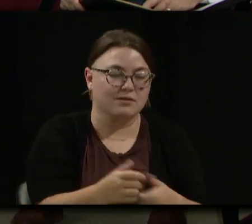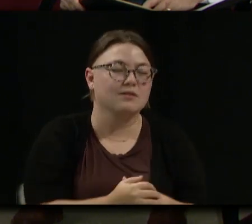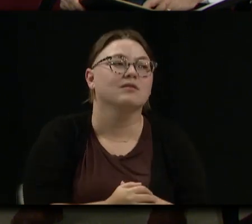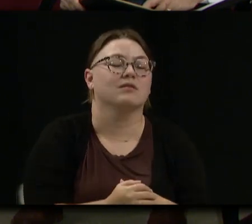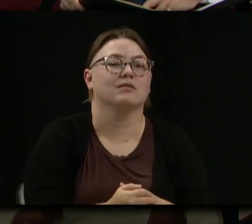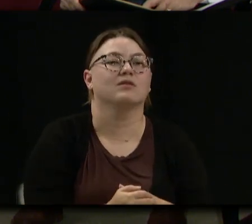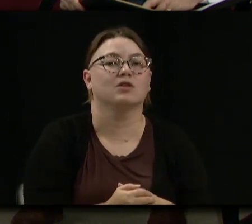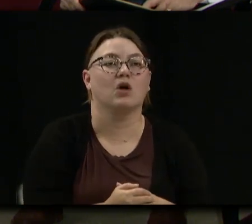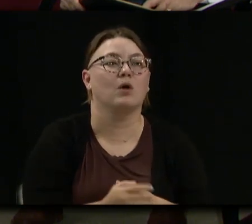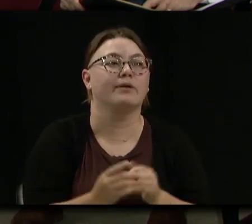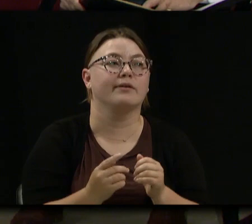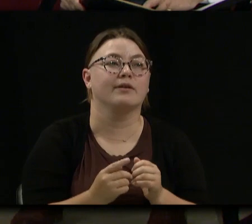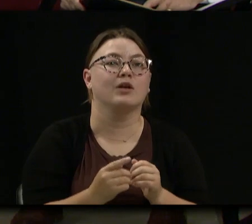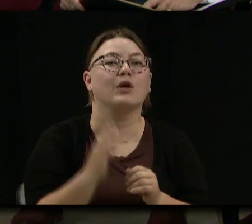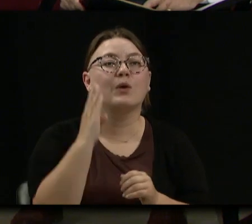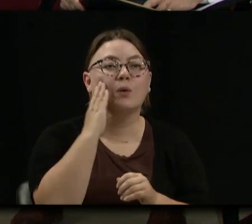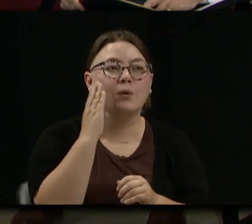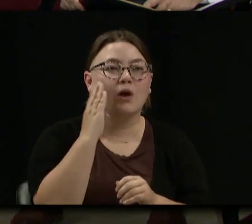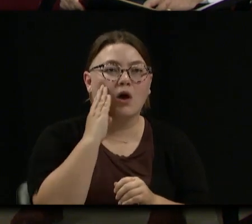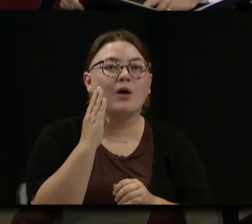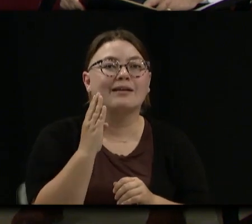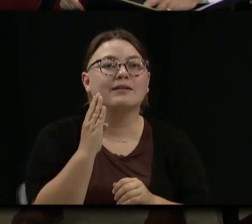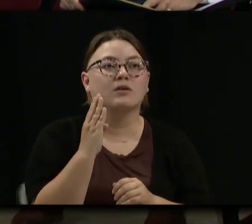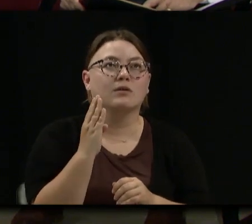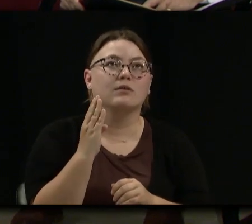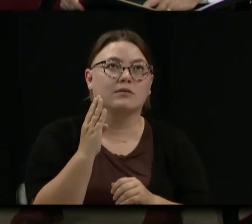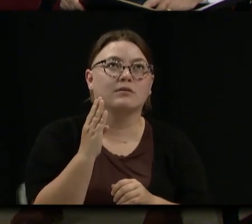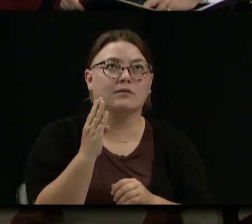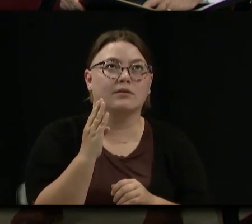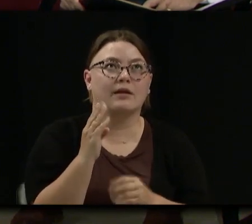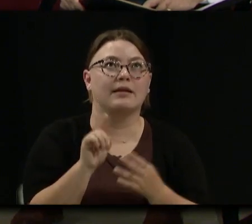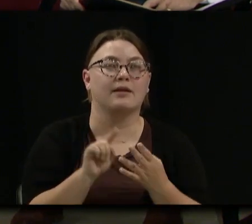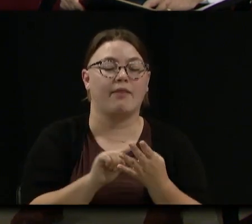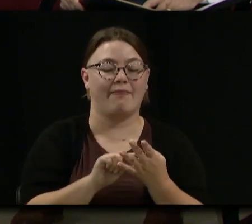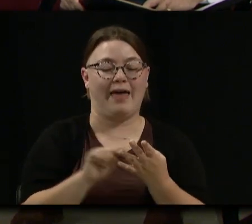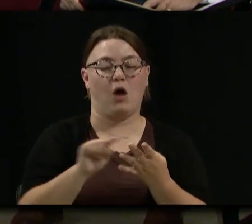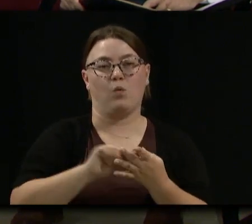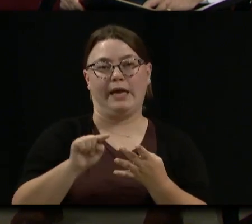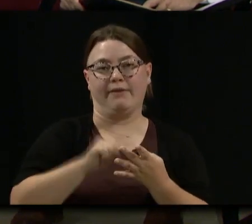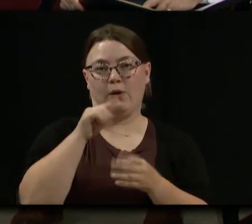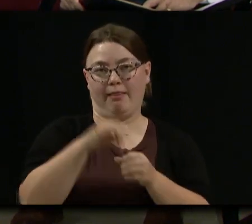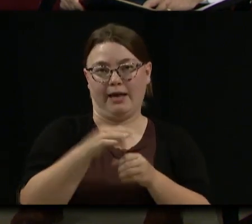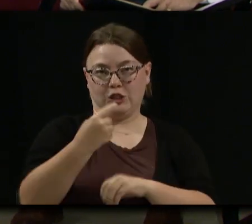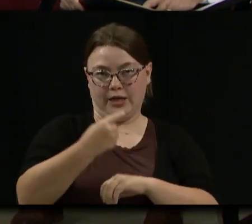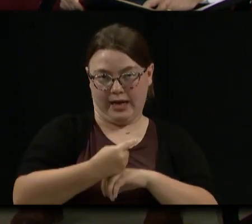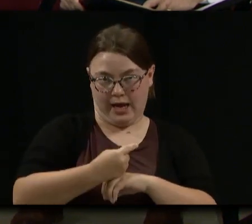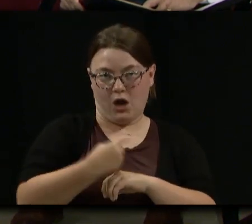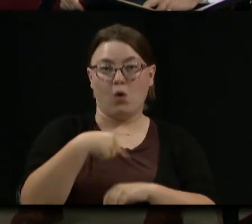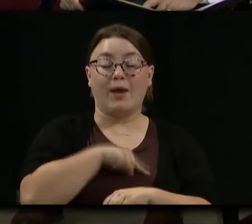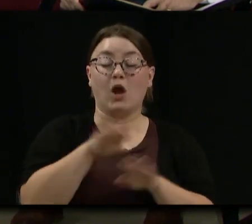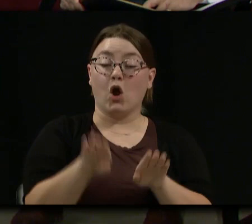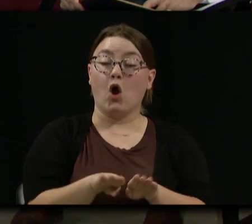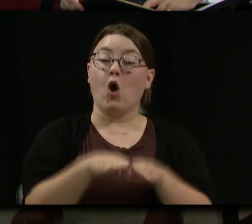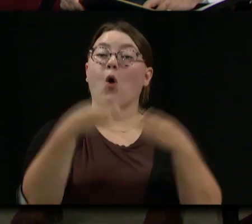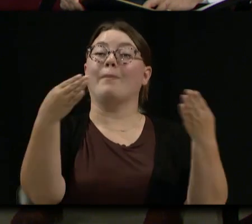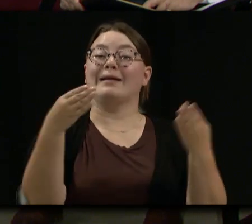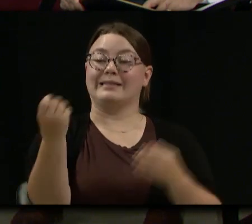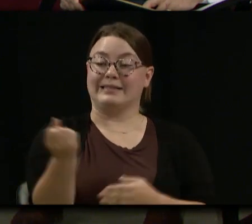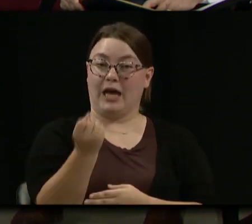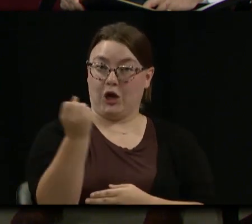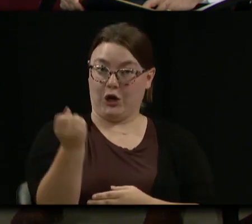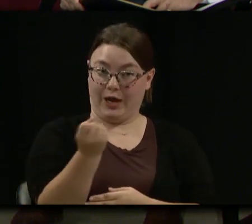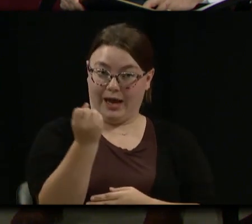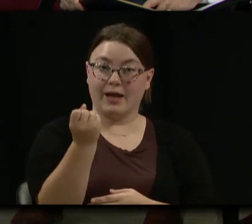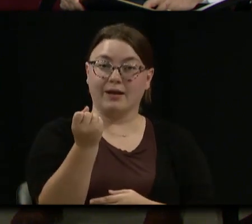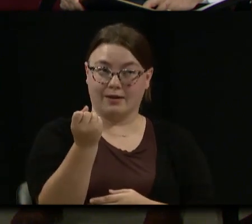that weekend. We're required to be open a number of days. Of course, we go into that Saturday. The people who have a lot more